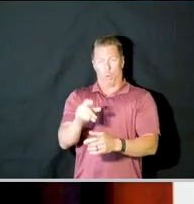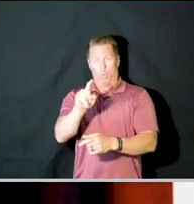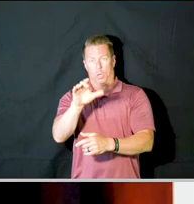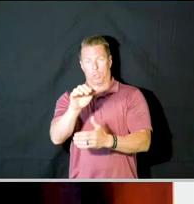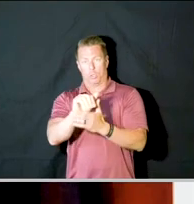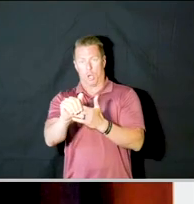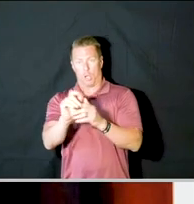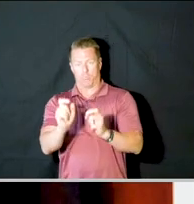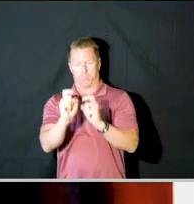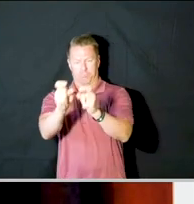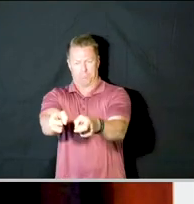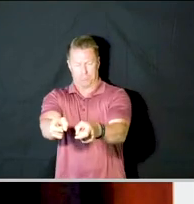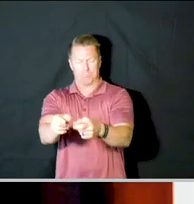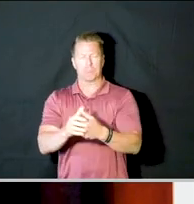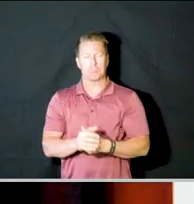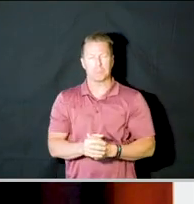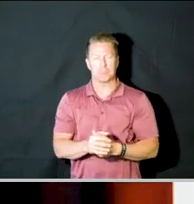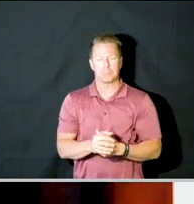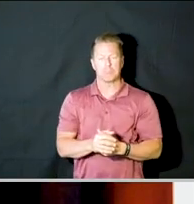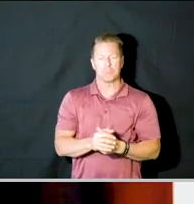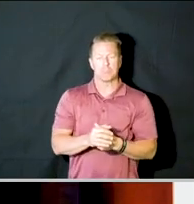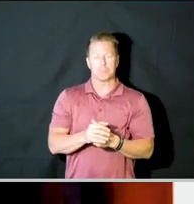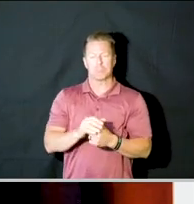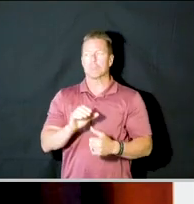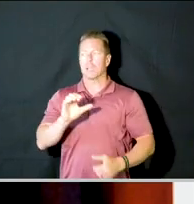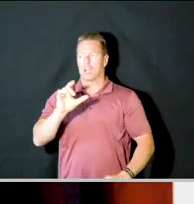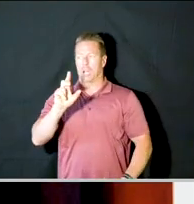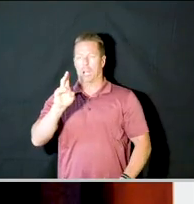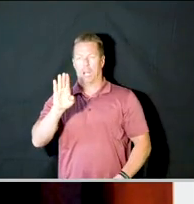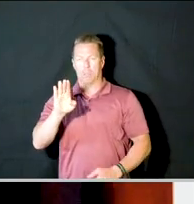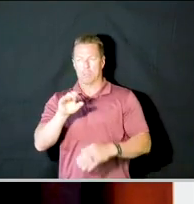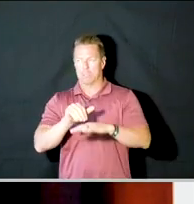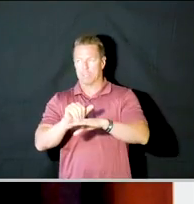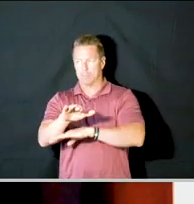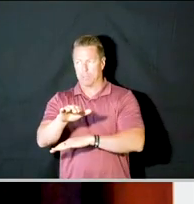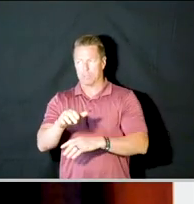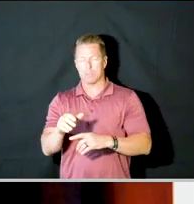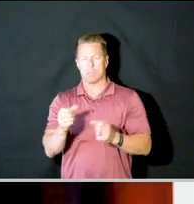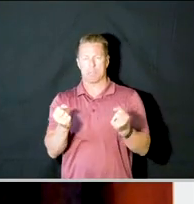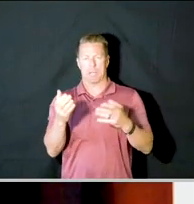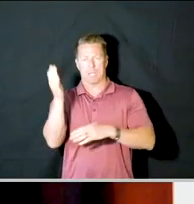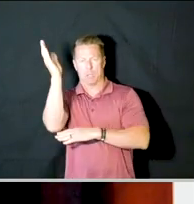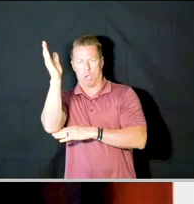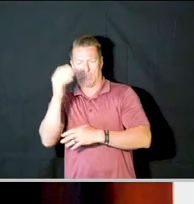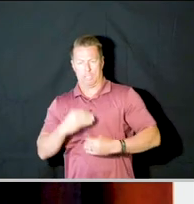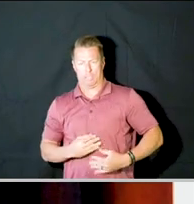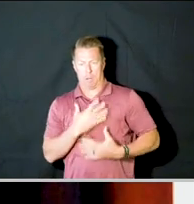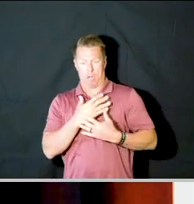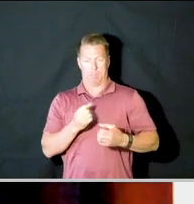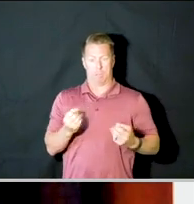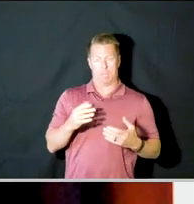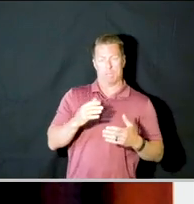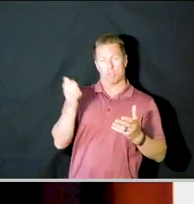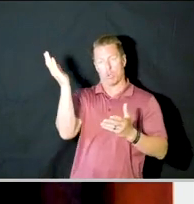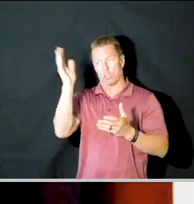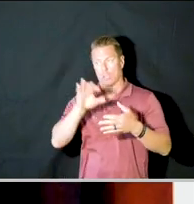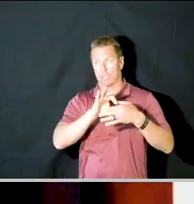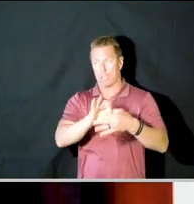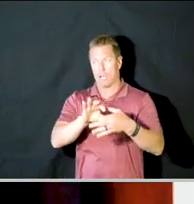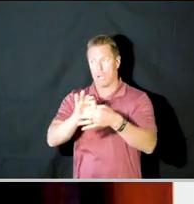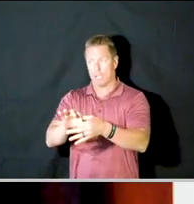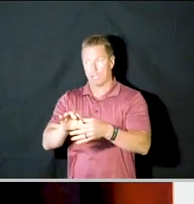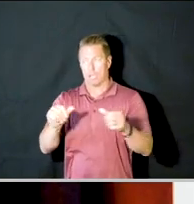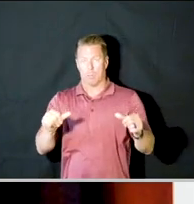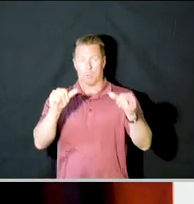each one of the following categories: club submissions, mini talks that inspire, mini talks that connect, posters